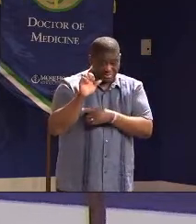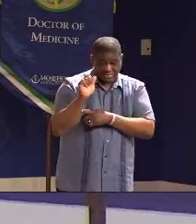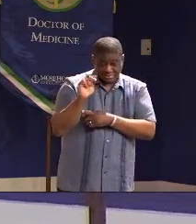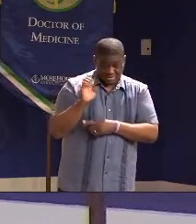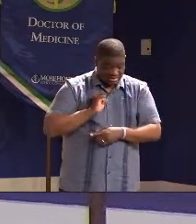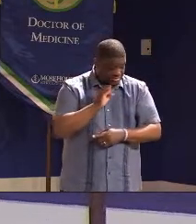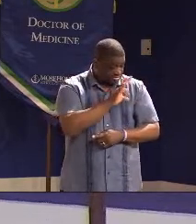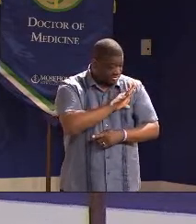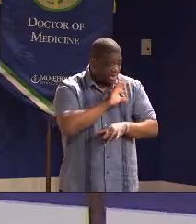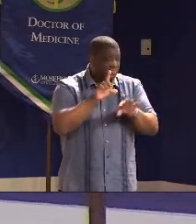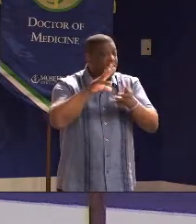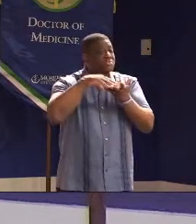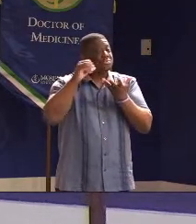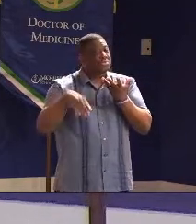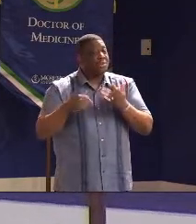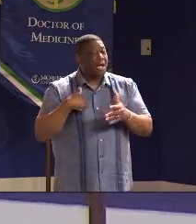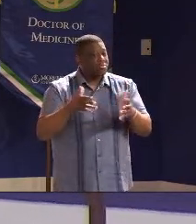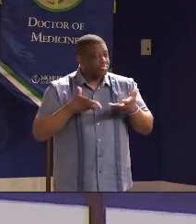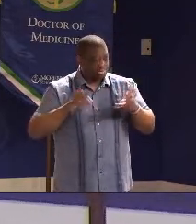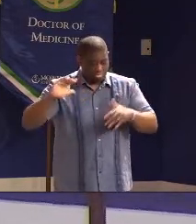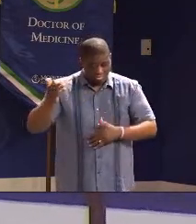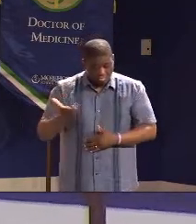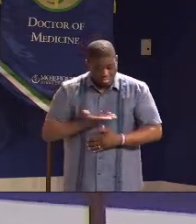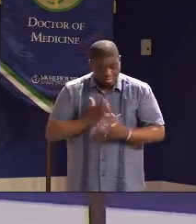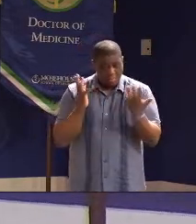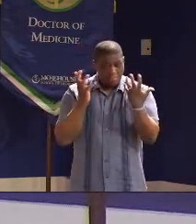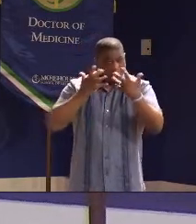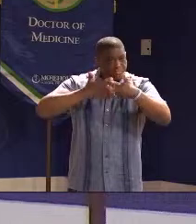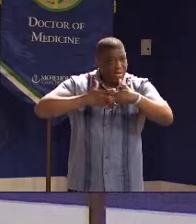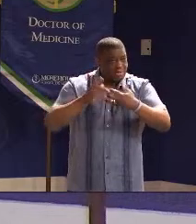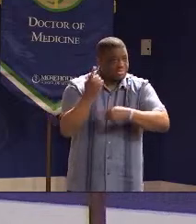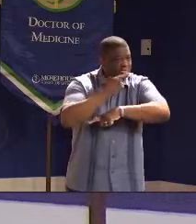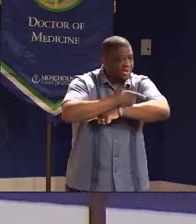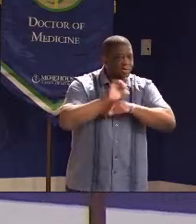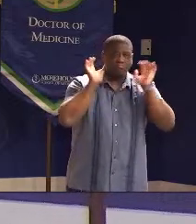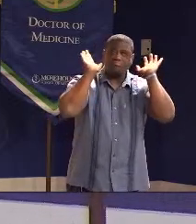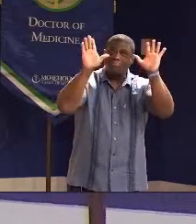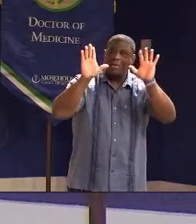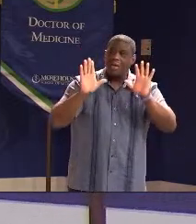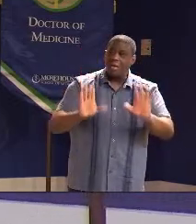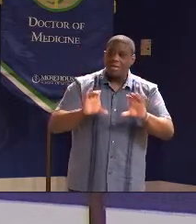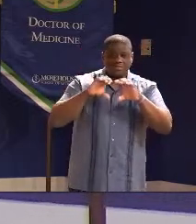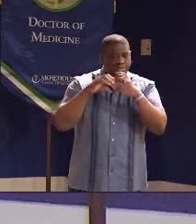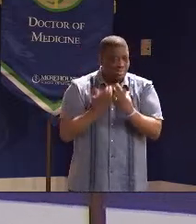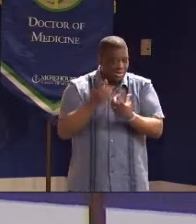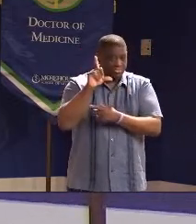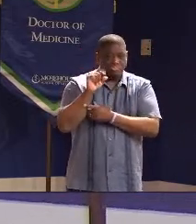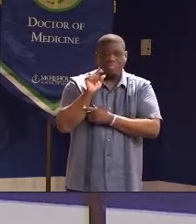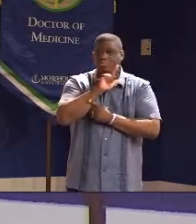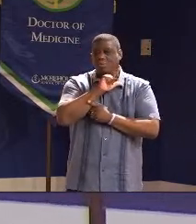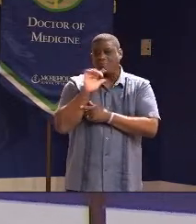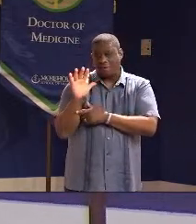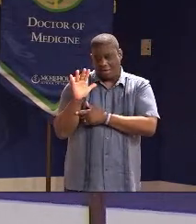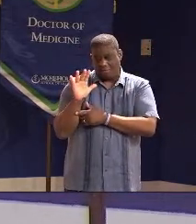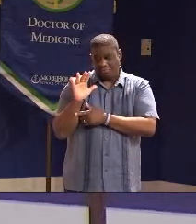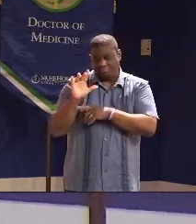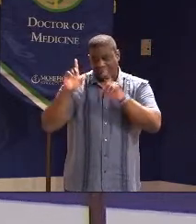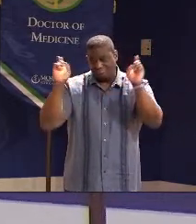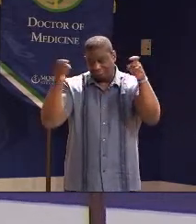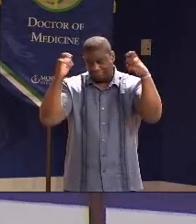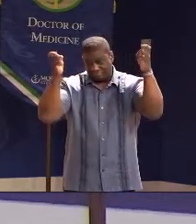and students, I would like to welcome you to Match Day for the amazing class of 2025.